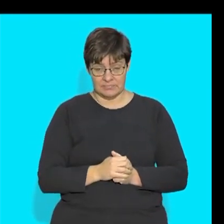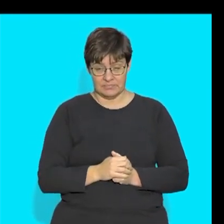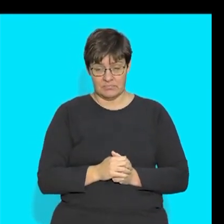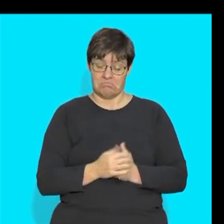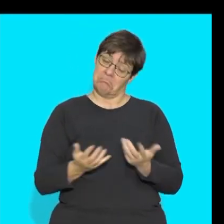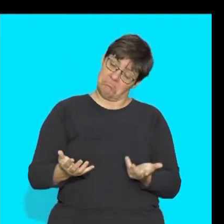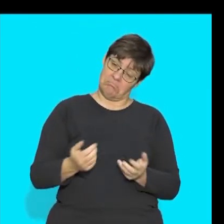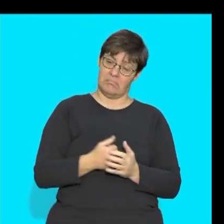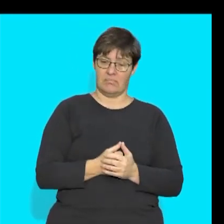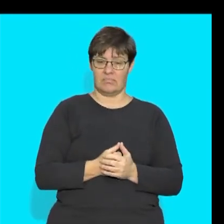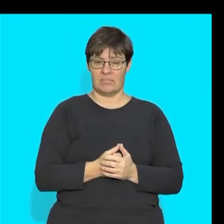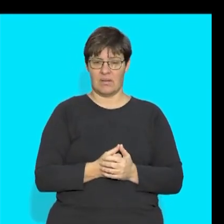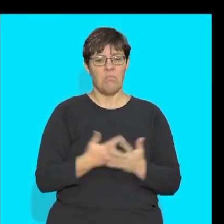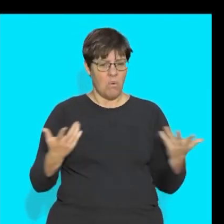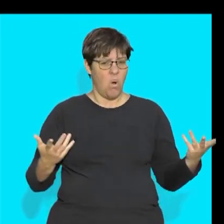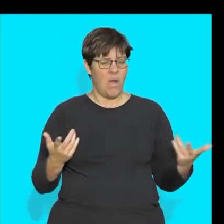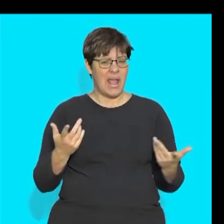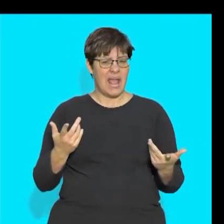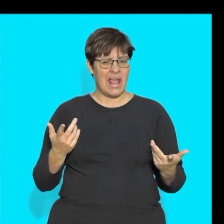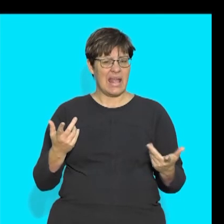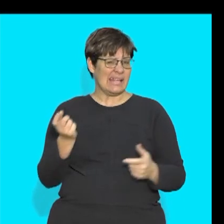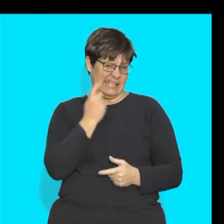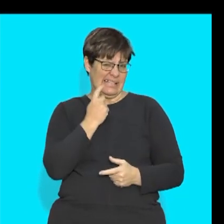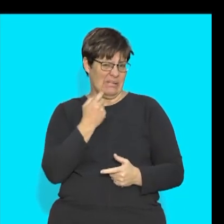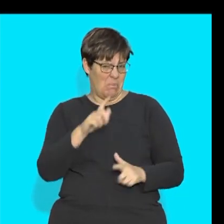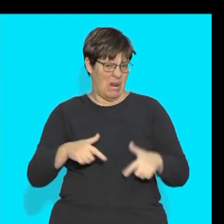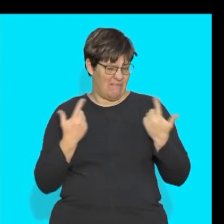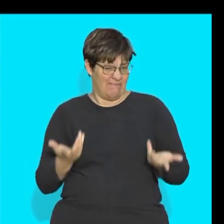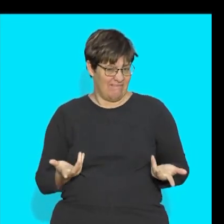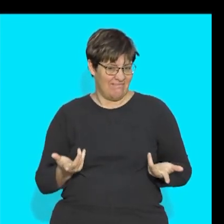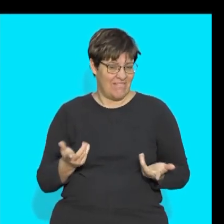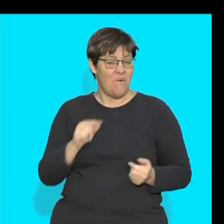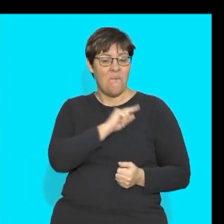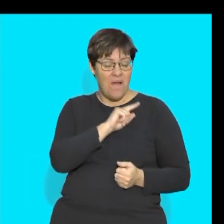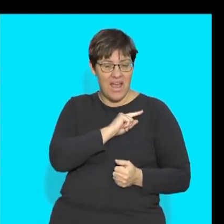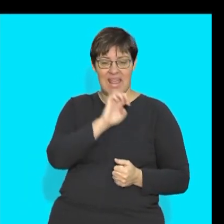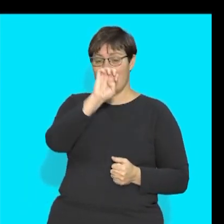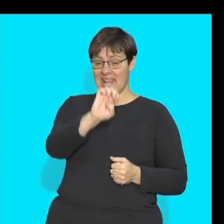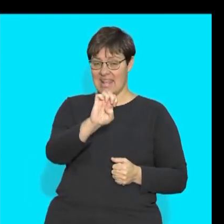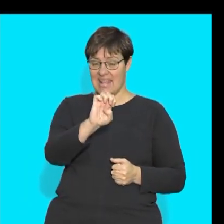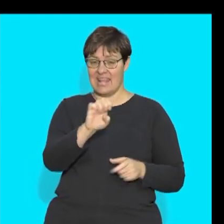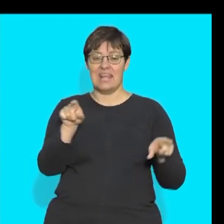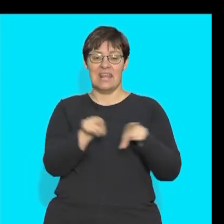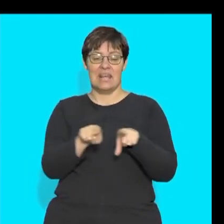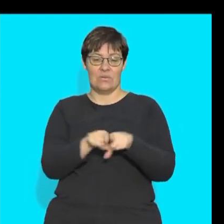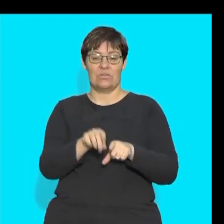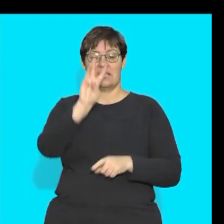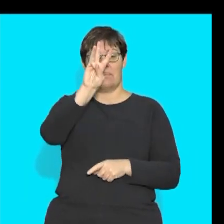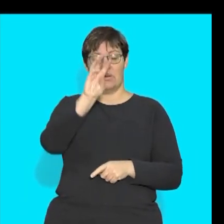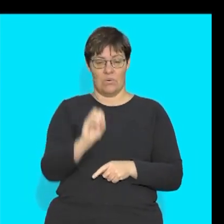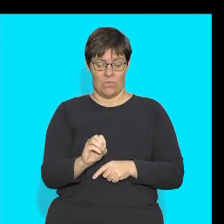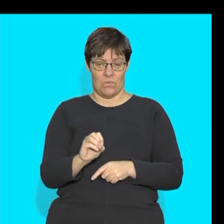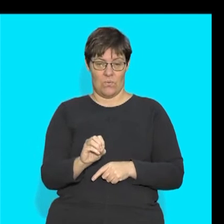velocity. Well, they've actually made our lives a lot easier because E